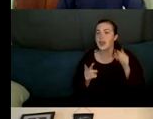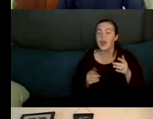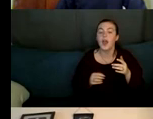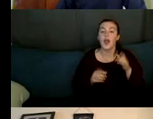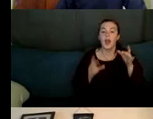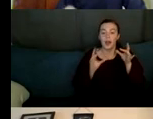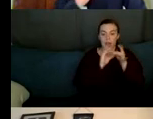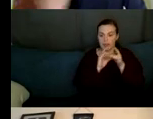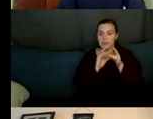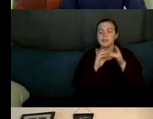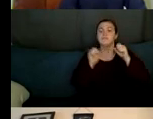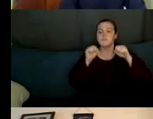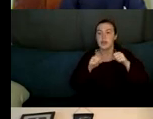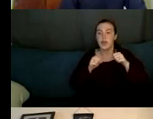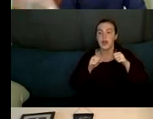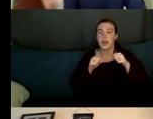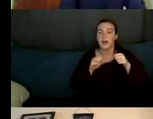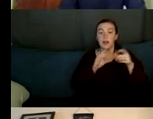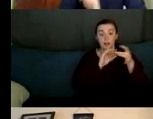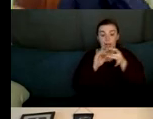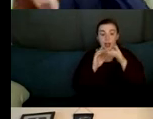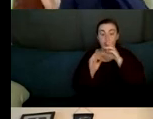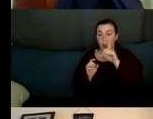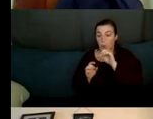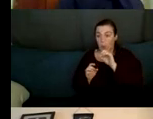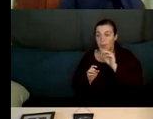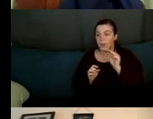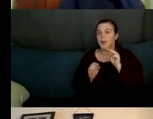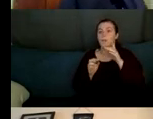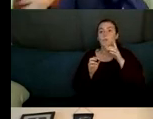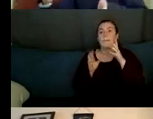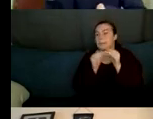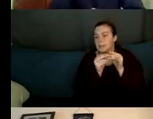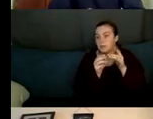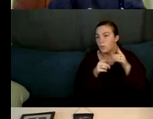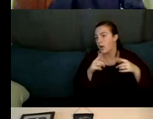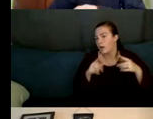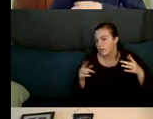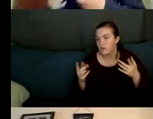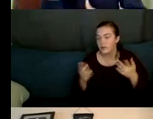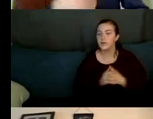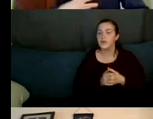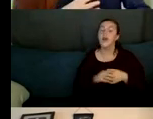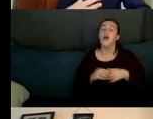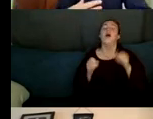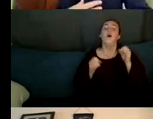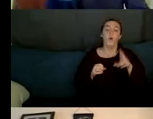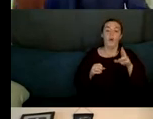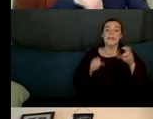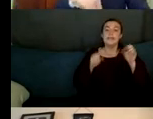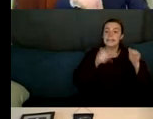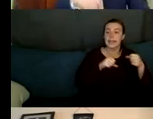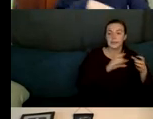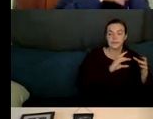You can give an actual link to a Zoom or a Meet or whatever platform, or you can link people back to your website